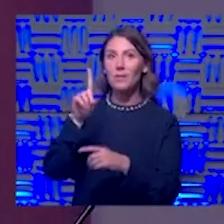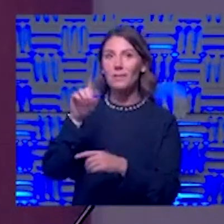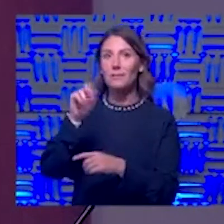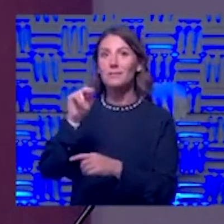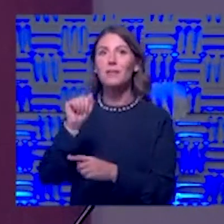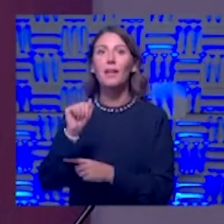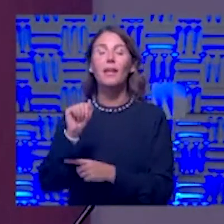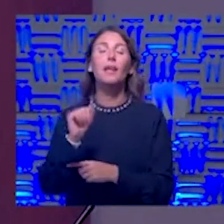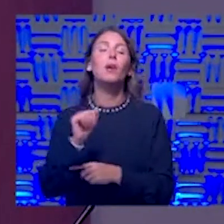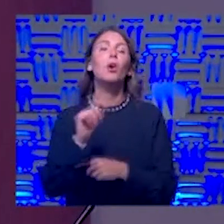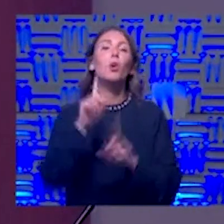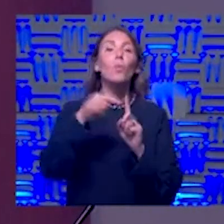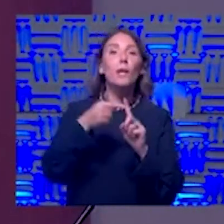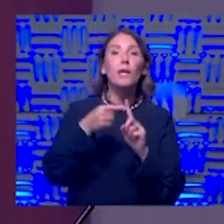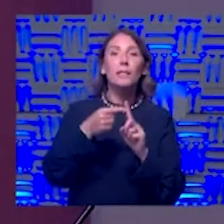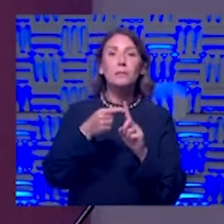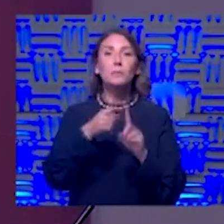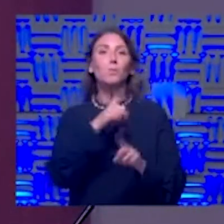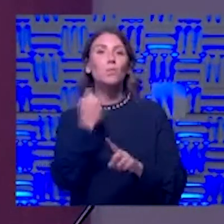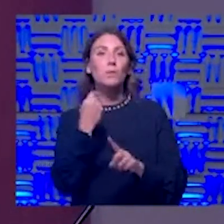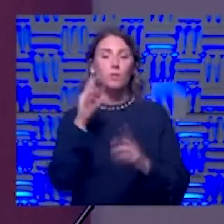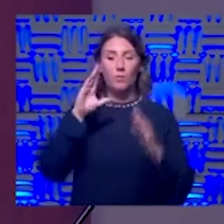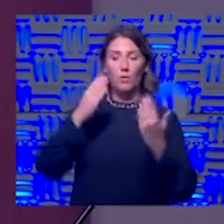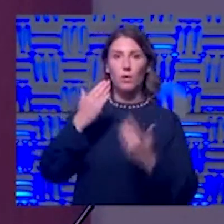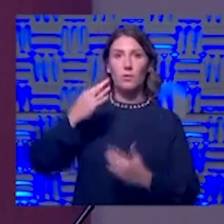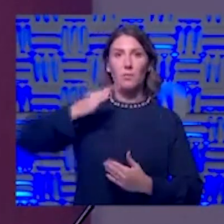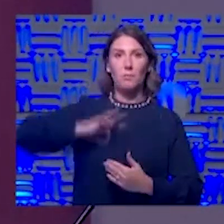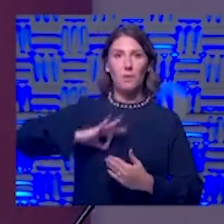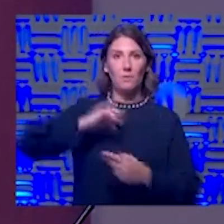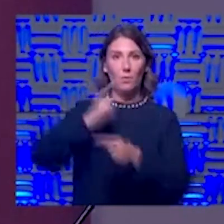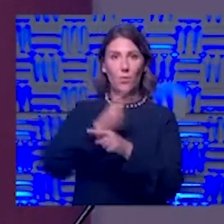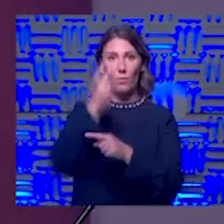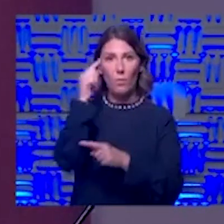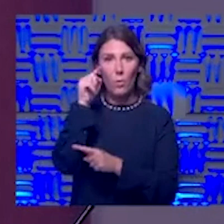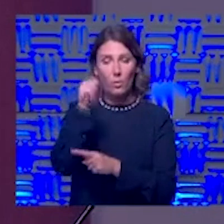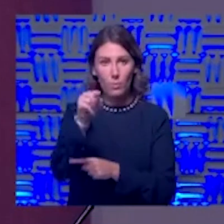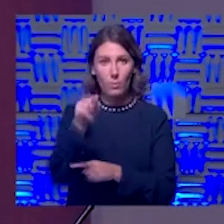is the risk versus the benefit right for you?